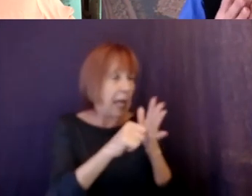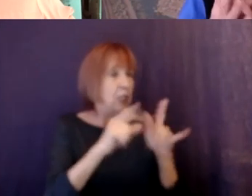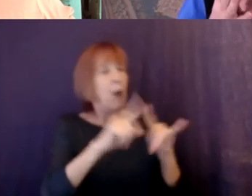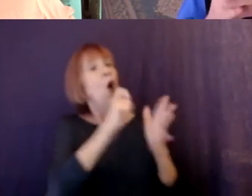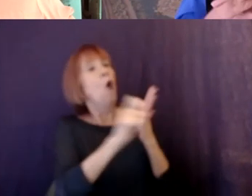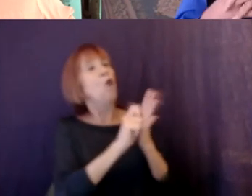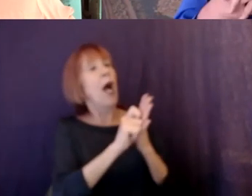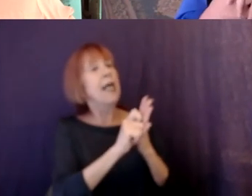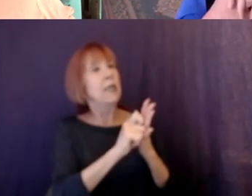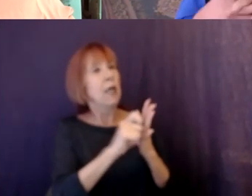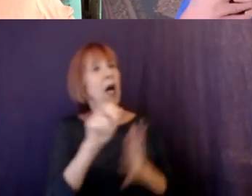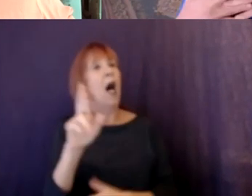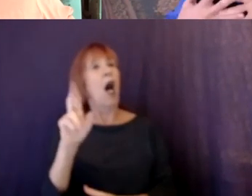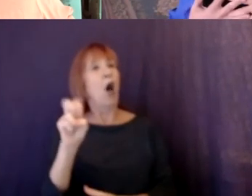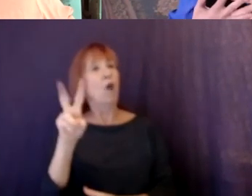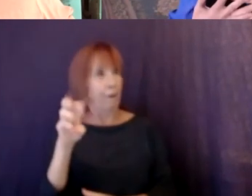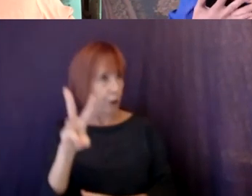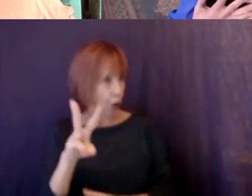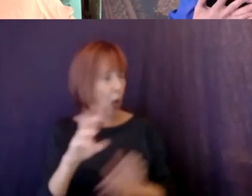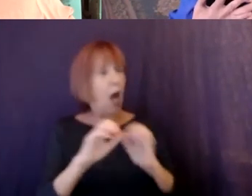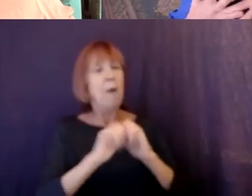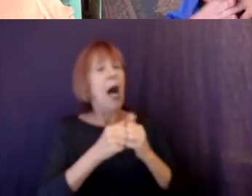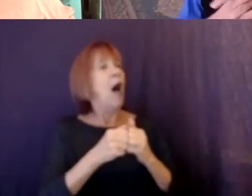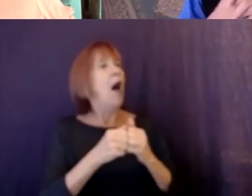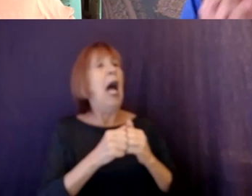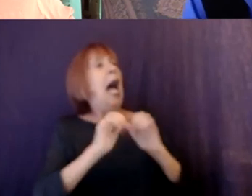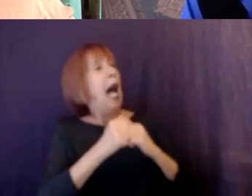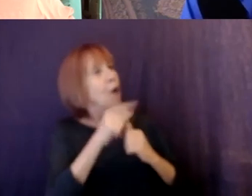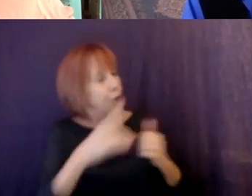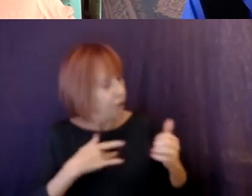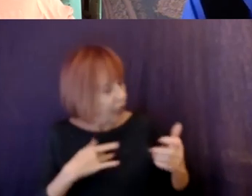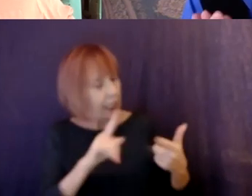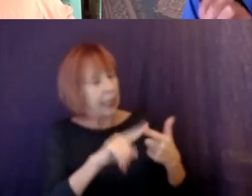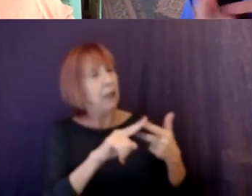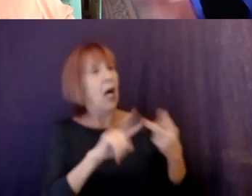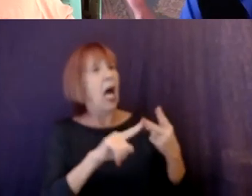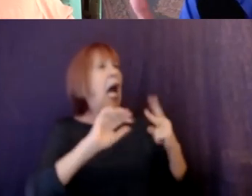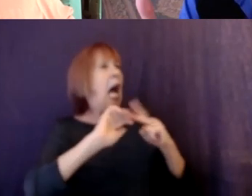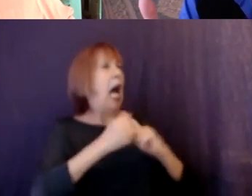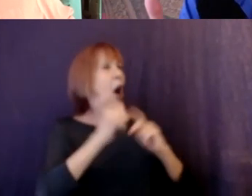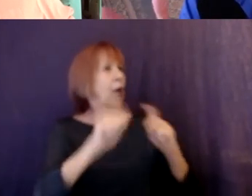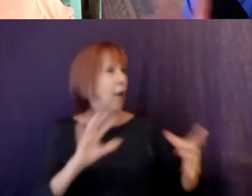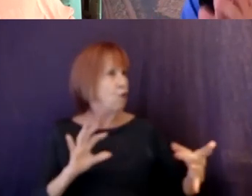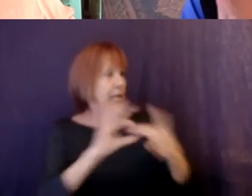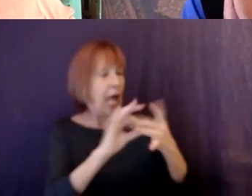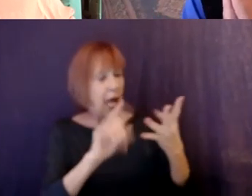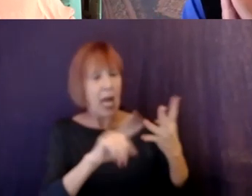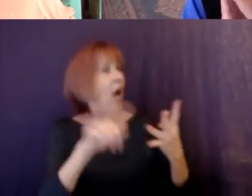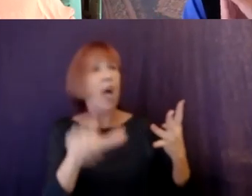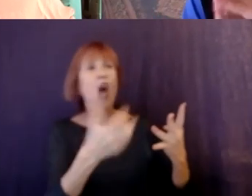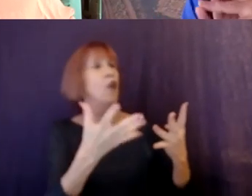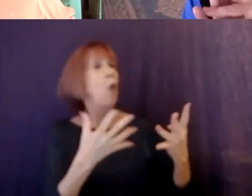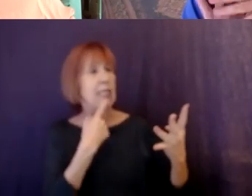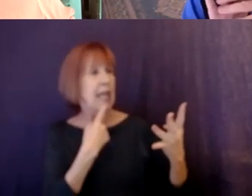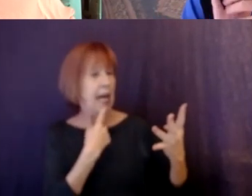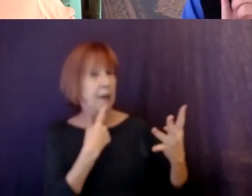about how it made you feel, how you can relate to it, and anything else you want to say. So we